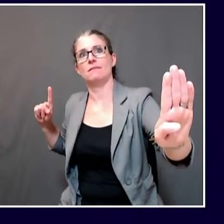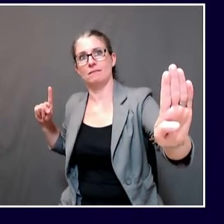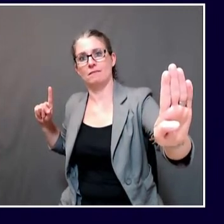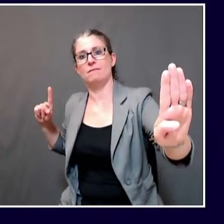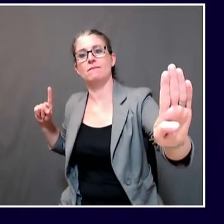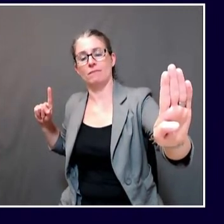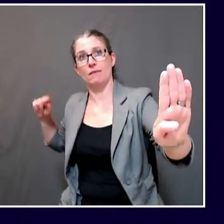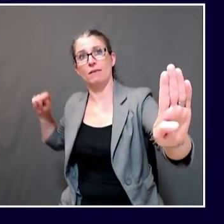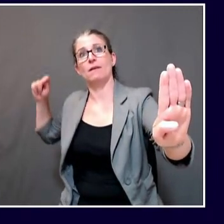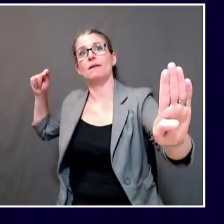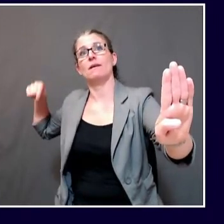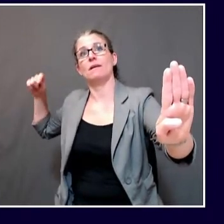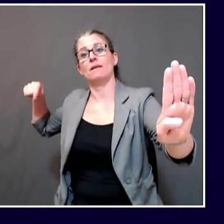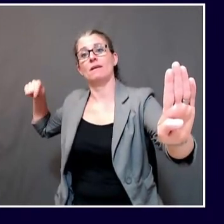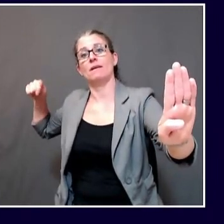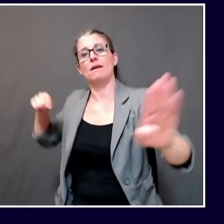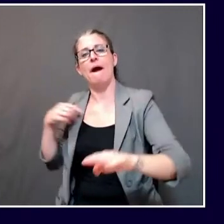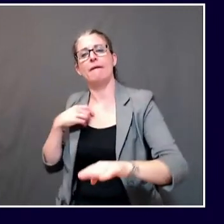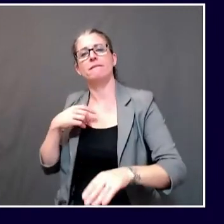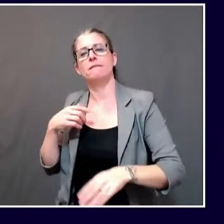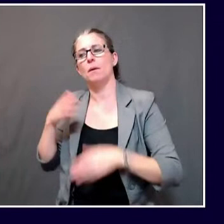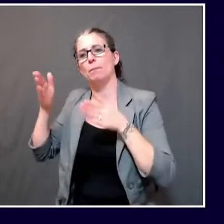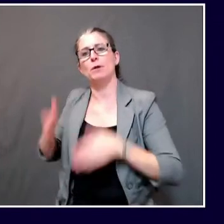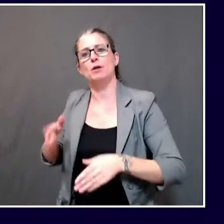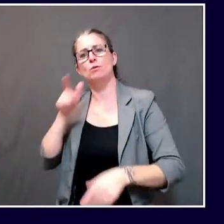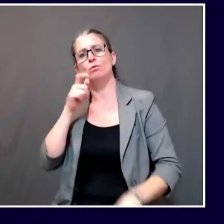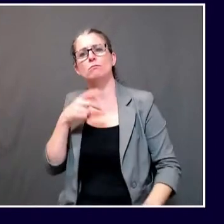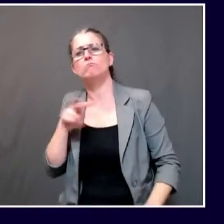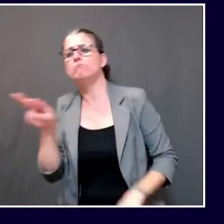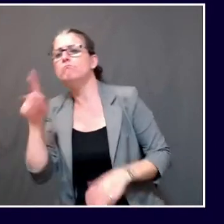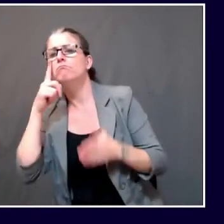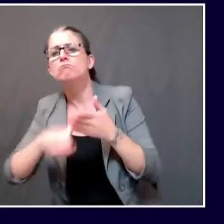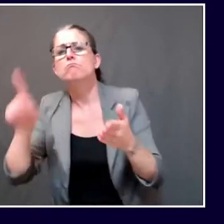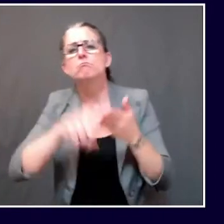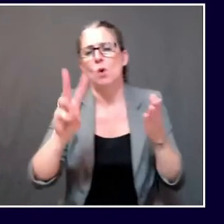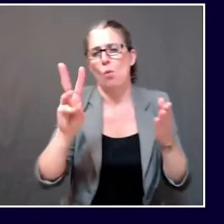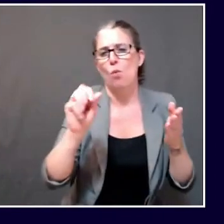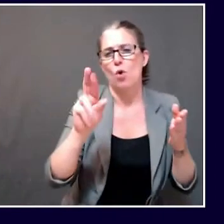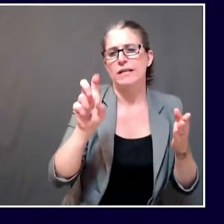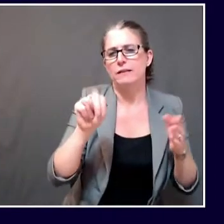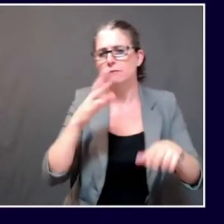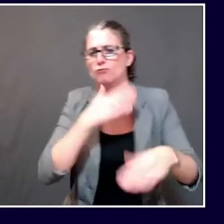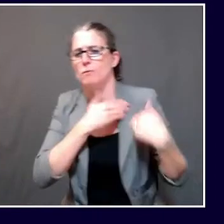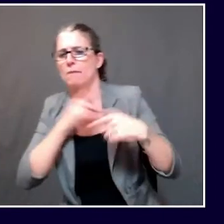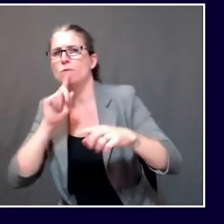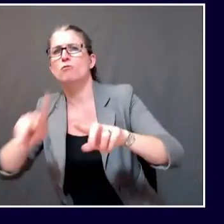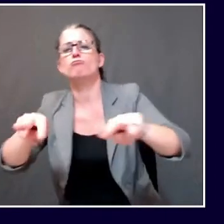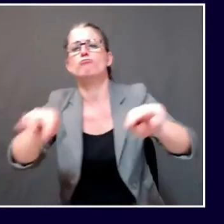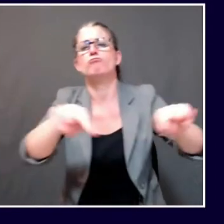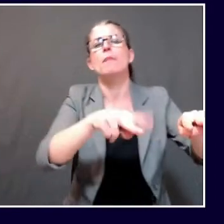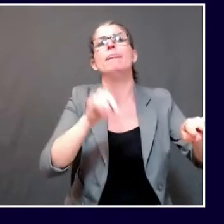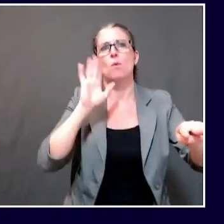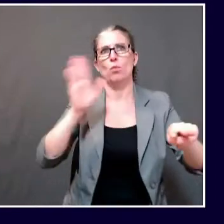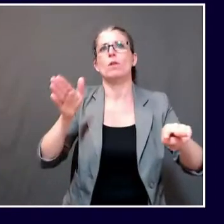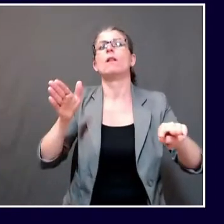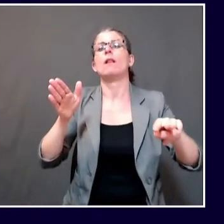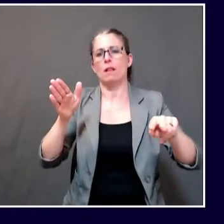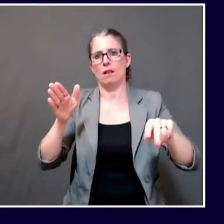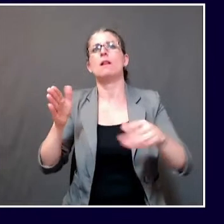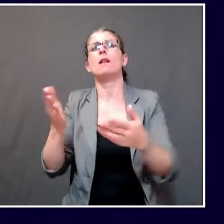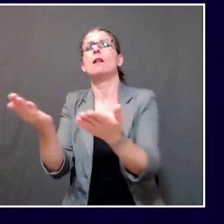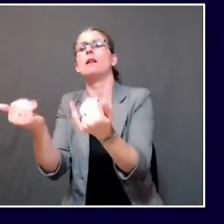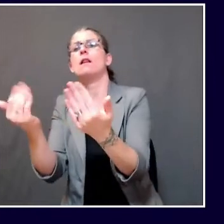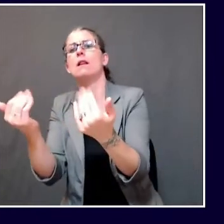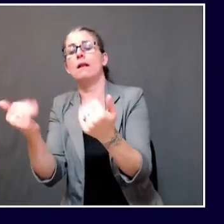duration of the election if they do not comply with the warden's directives. Great, thank you. And just to follow up on that, is there